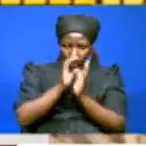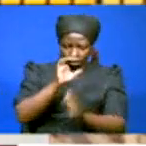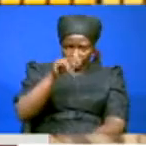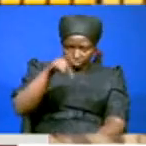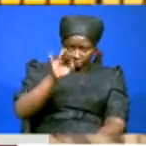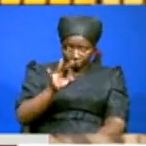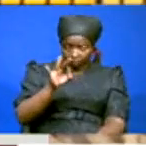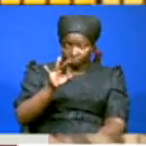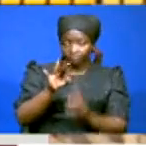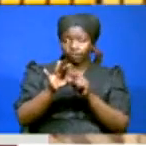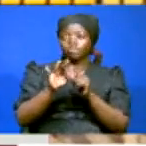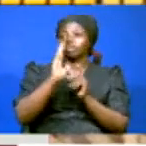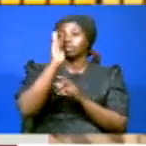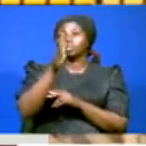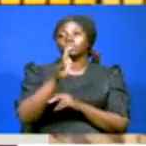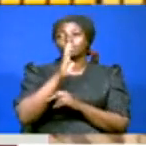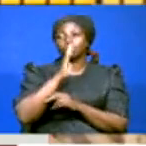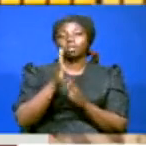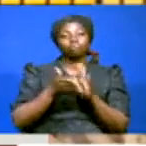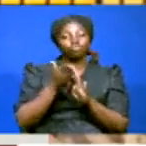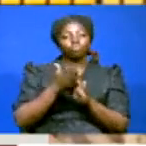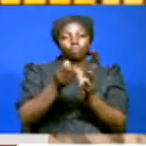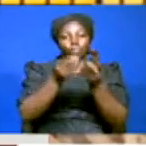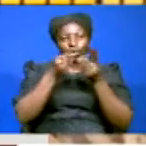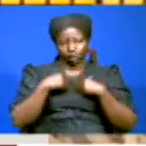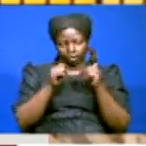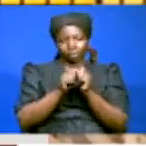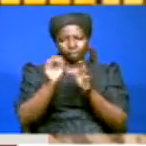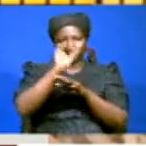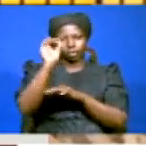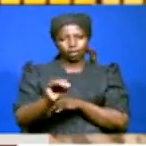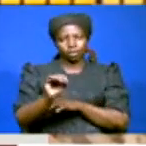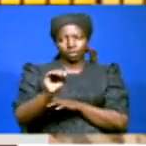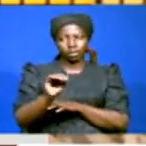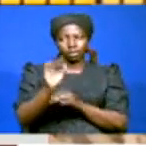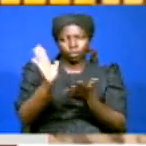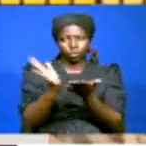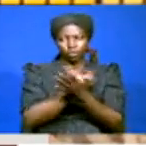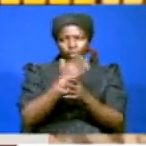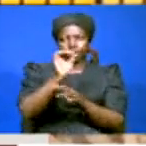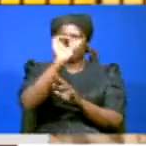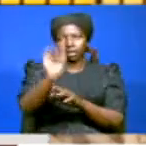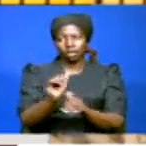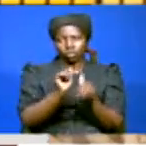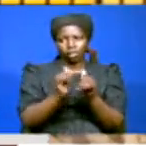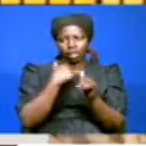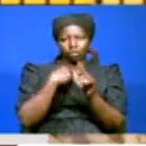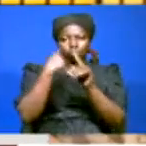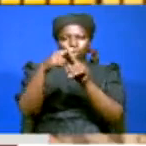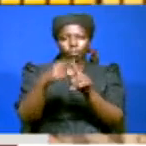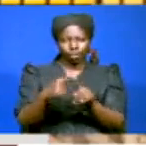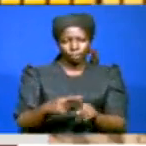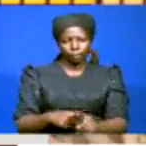be immediately receiving a 10% waiver of the interest which has accumulated. Those counties